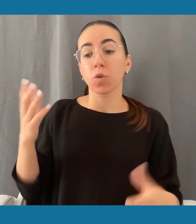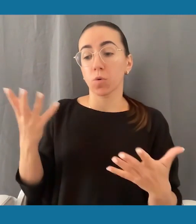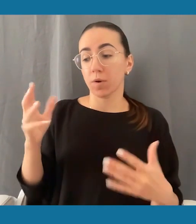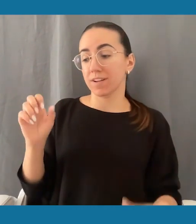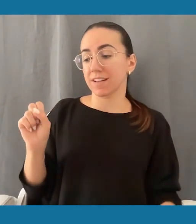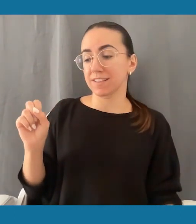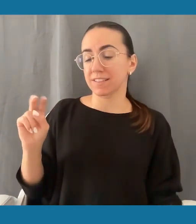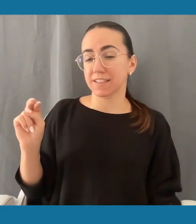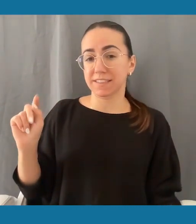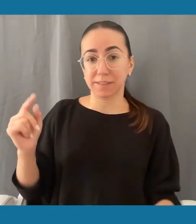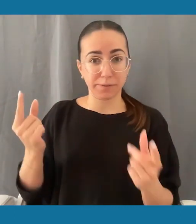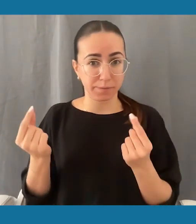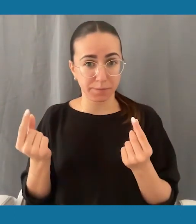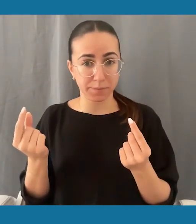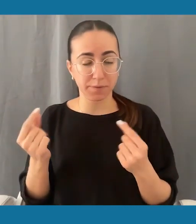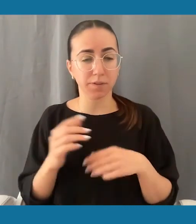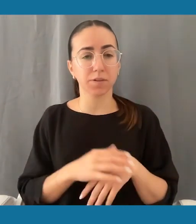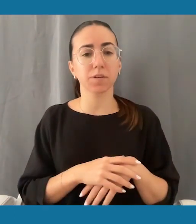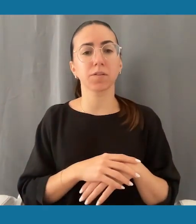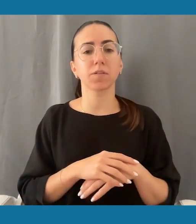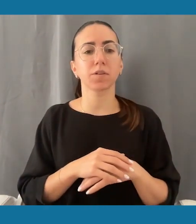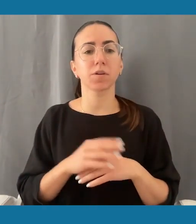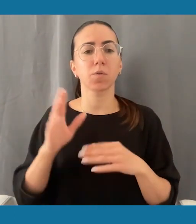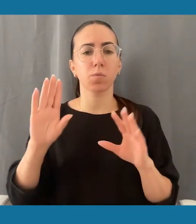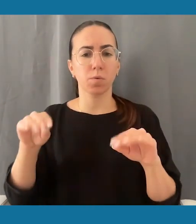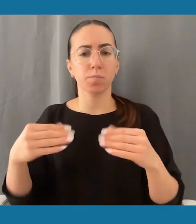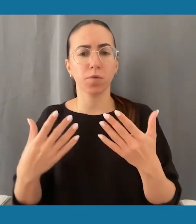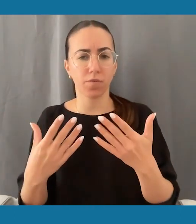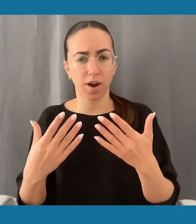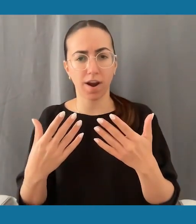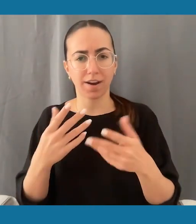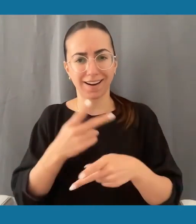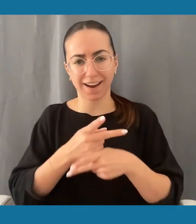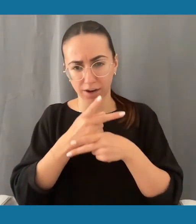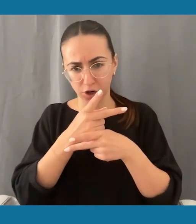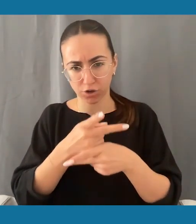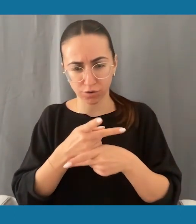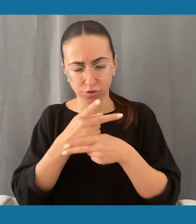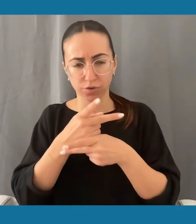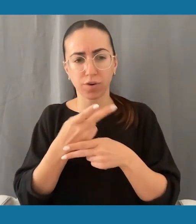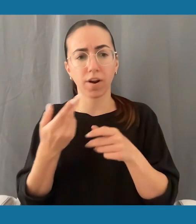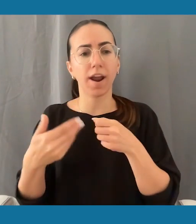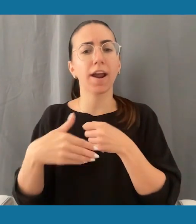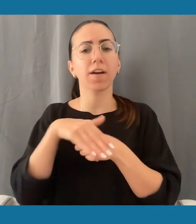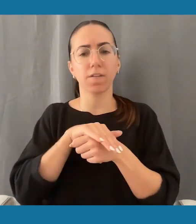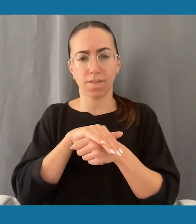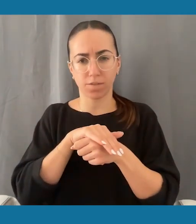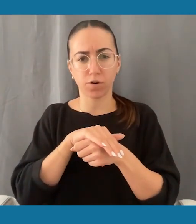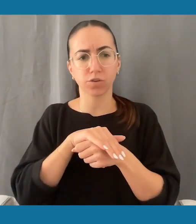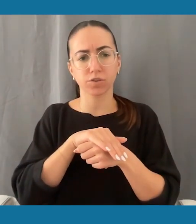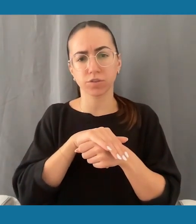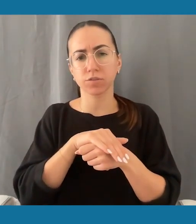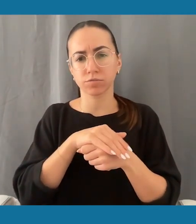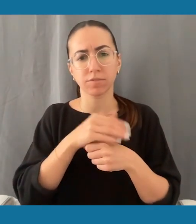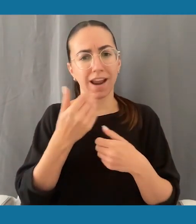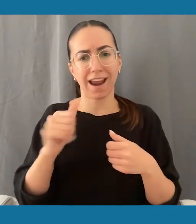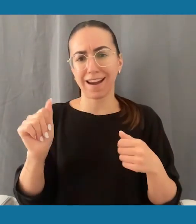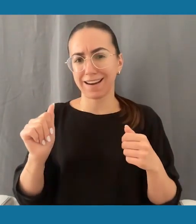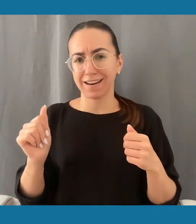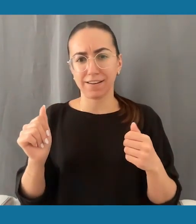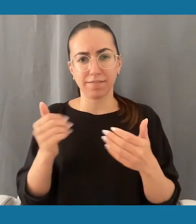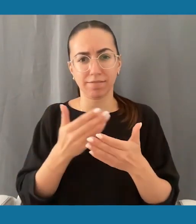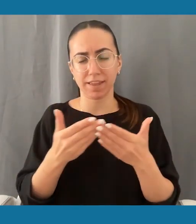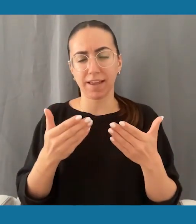it supplements the care needs of an individual and covers expenses that the government